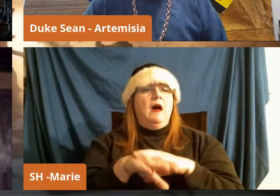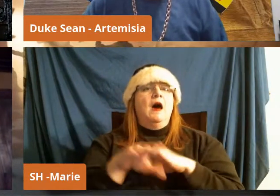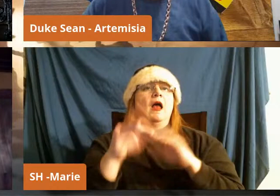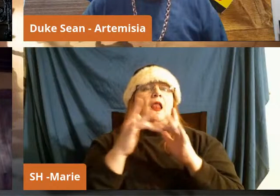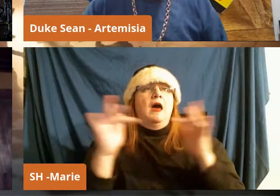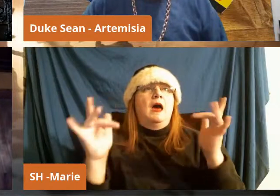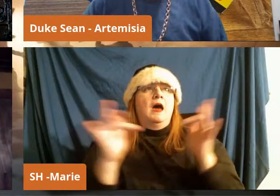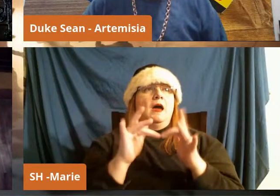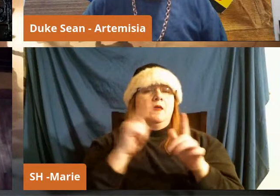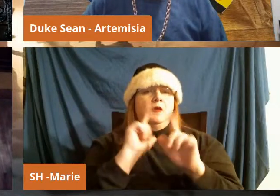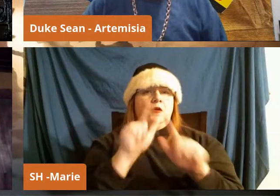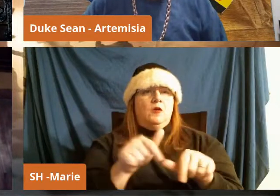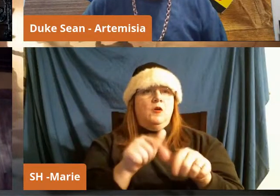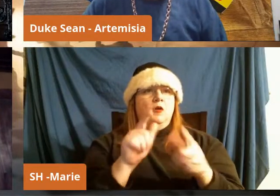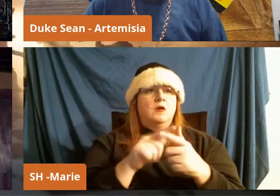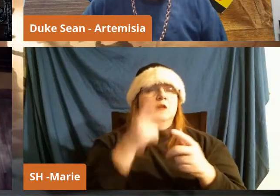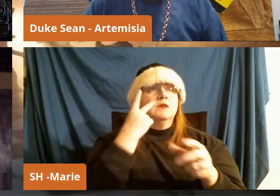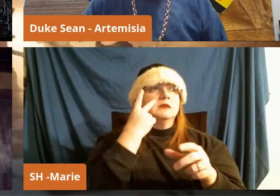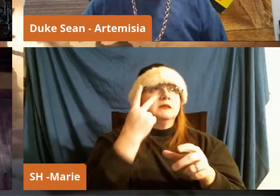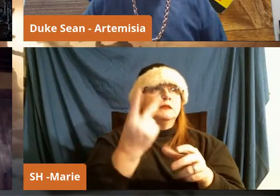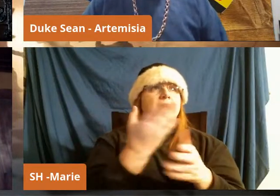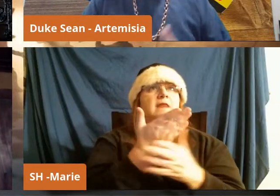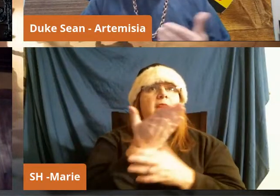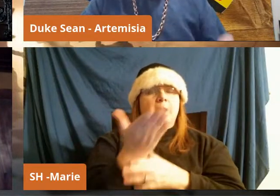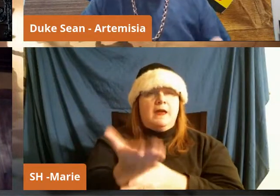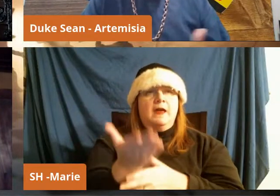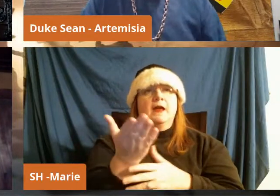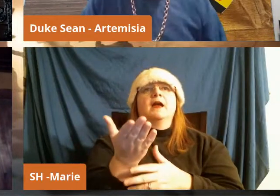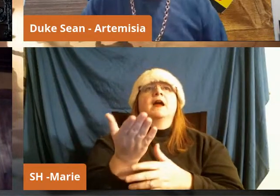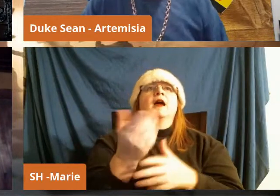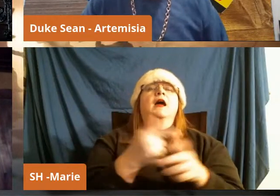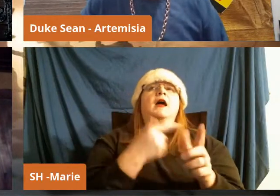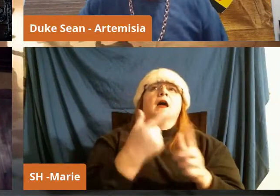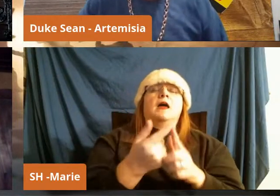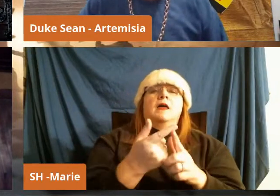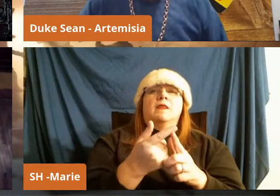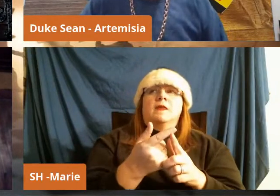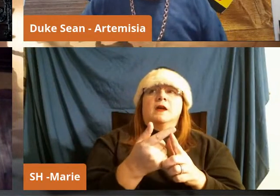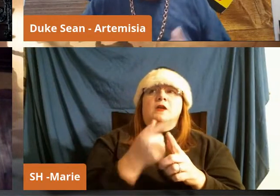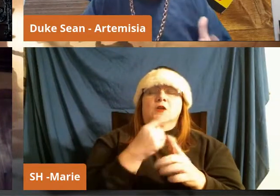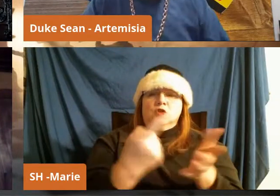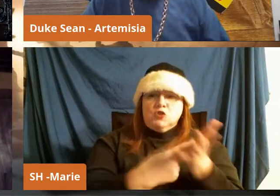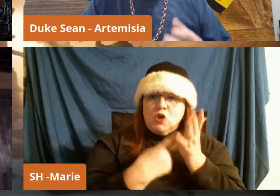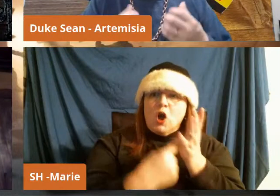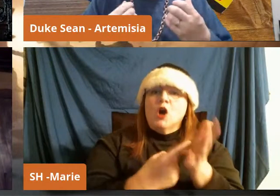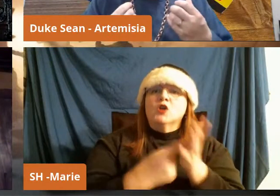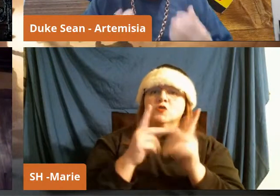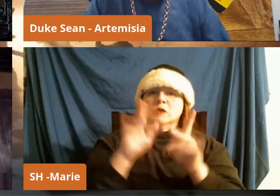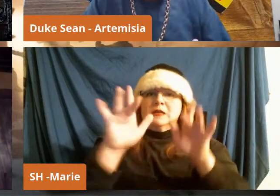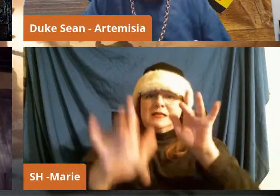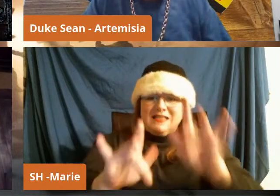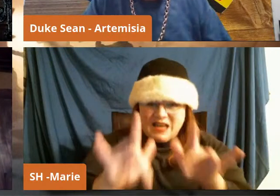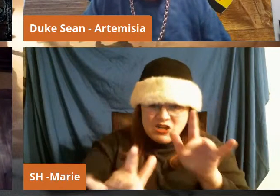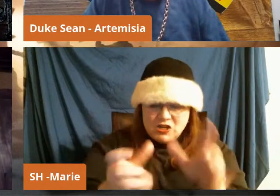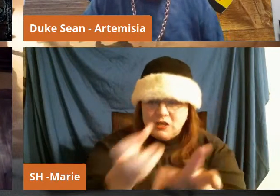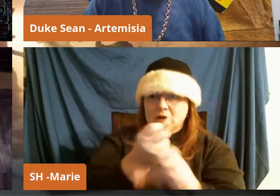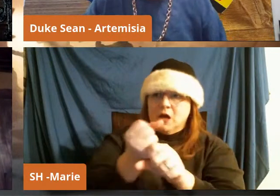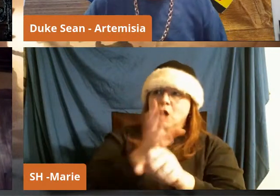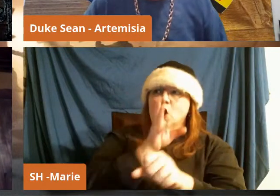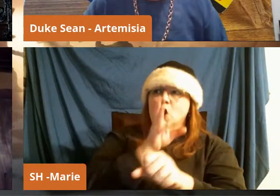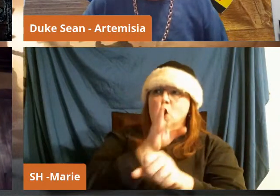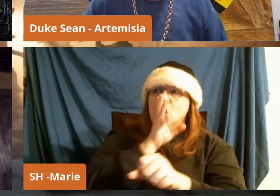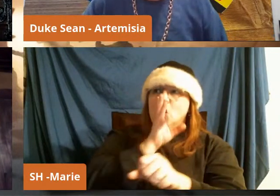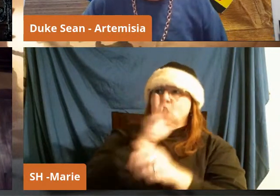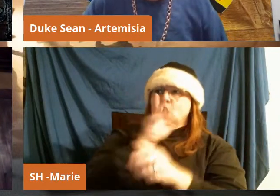you go to the event and you actually get to see the thing, and you get to touch it, and you get to talk to the person about